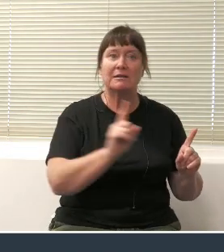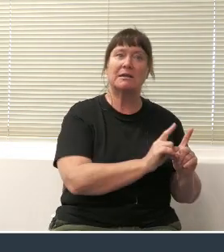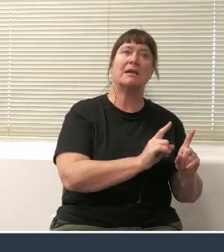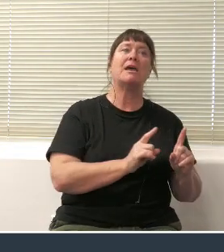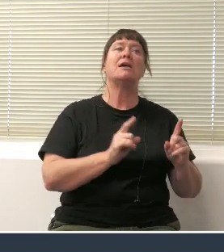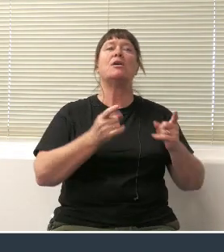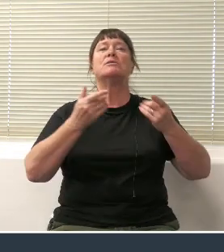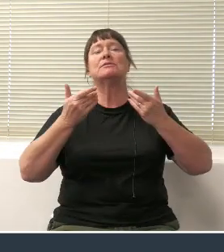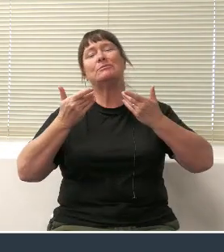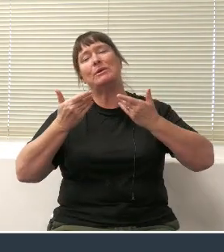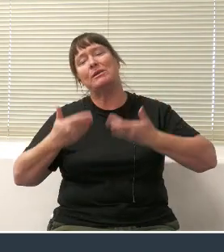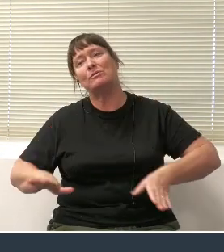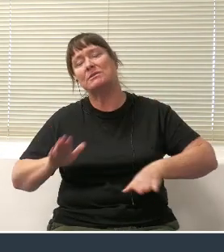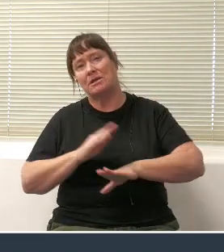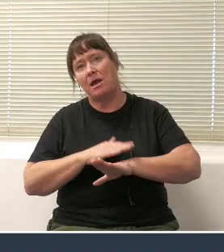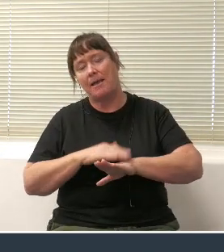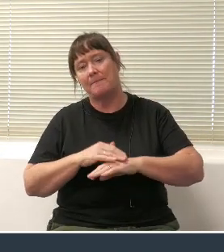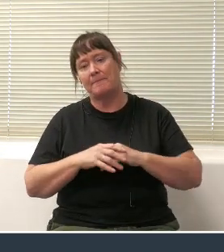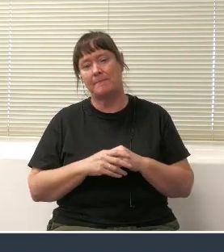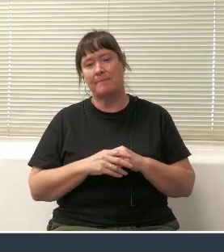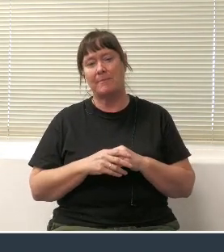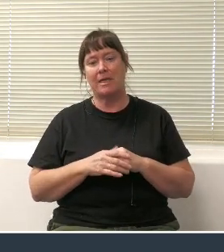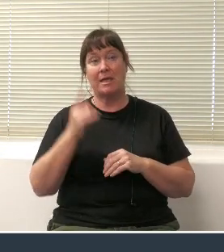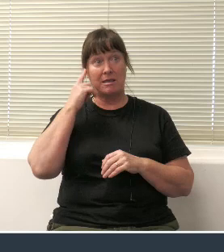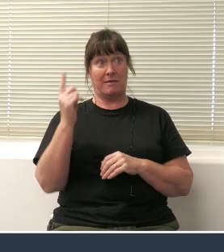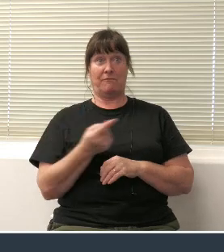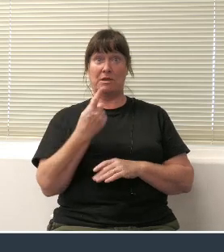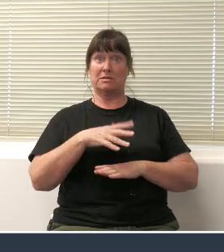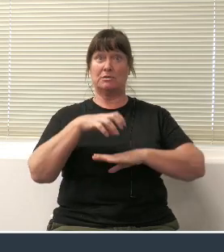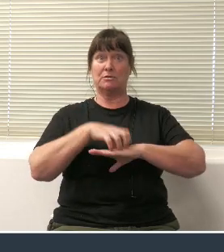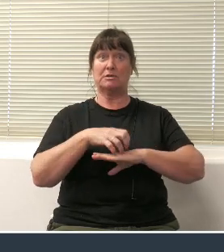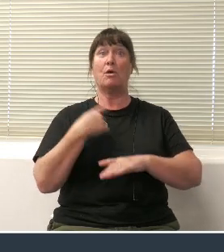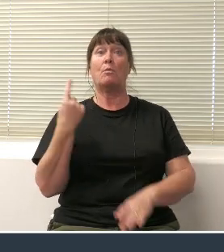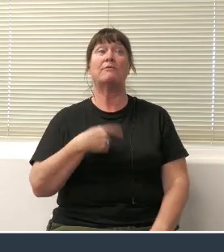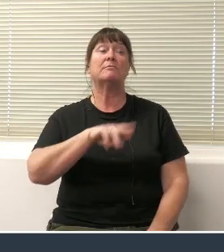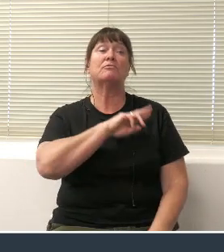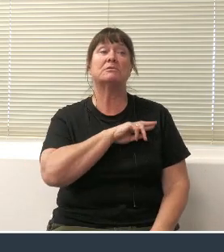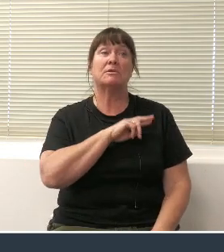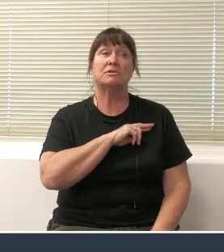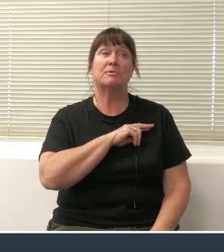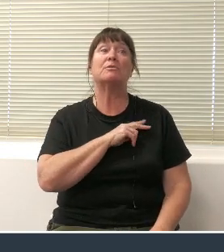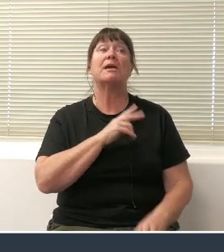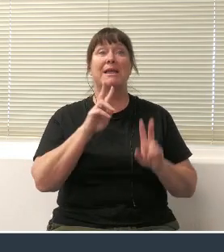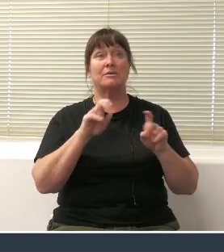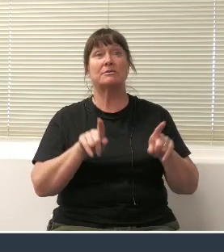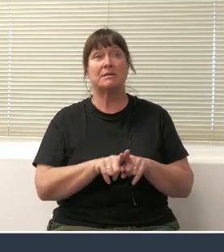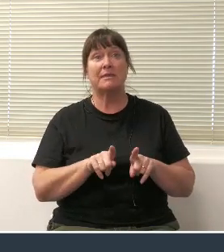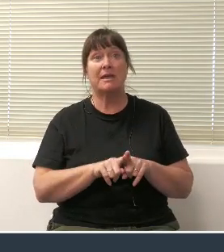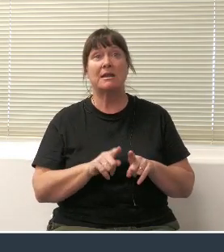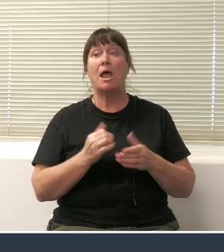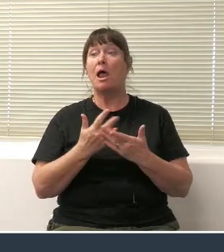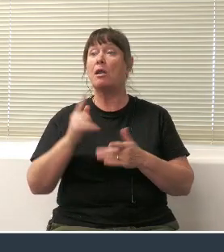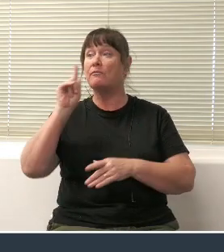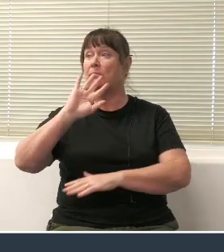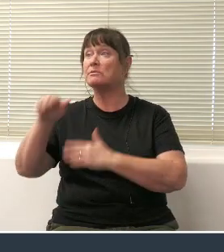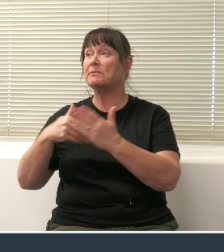a huge chunk of our productivity time. And I think as an organisation we have to look responsibly at those sorts of issues. Many of the